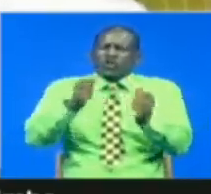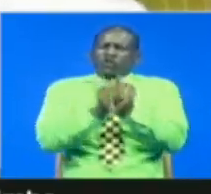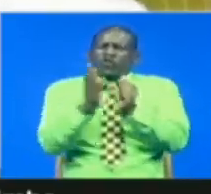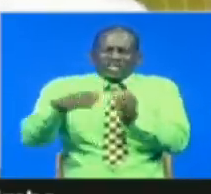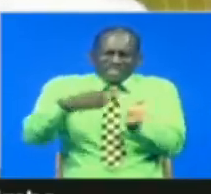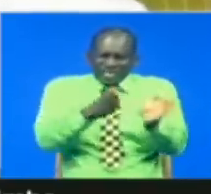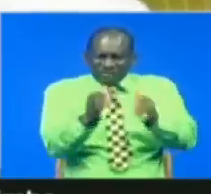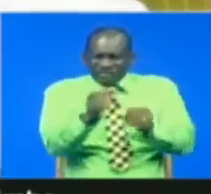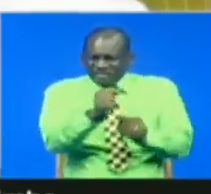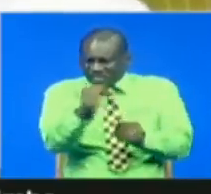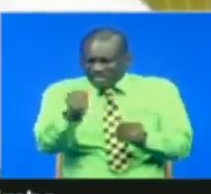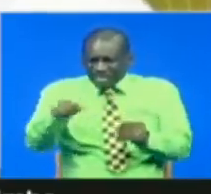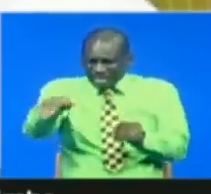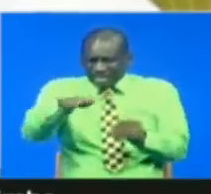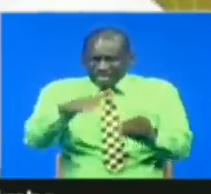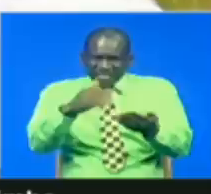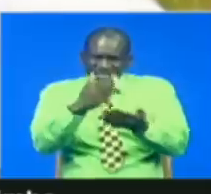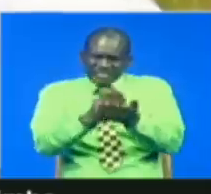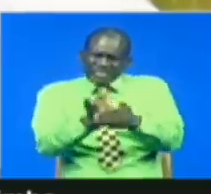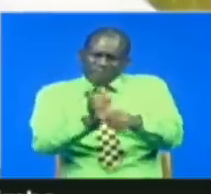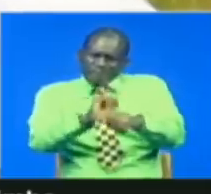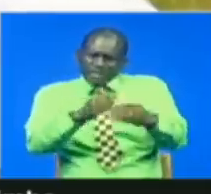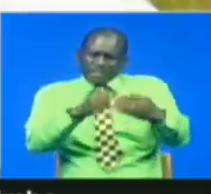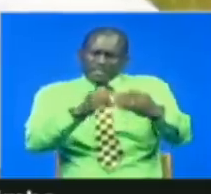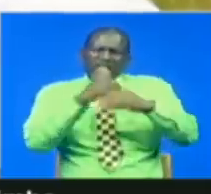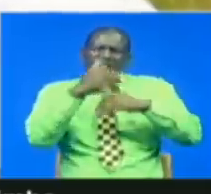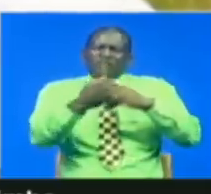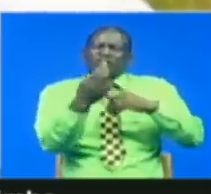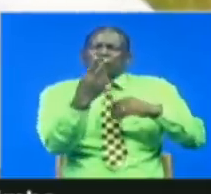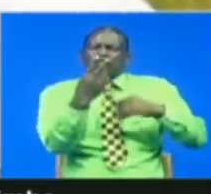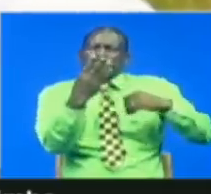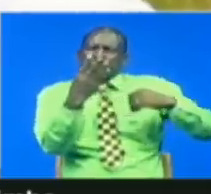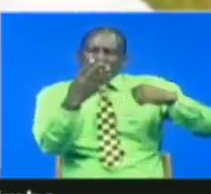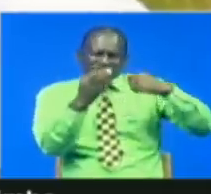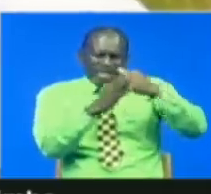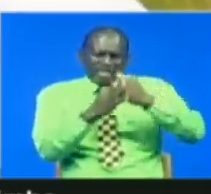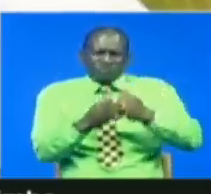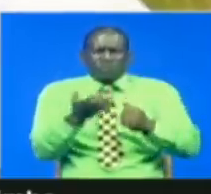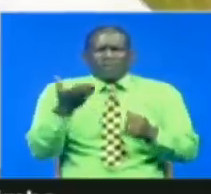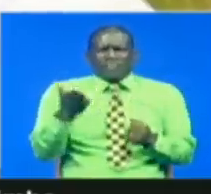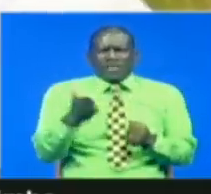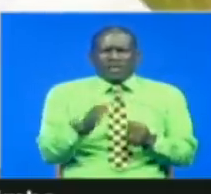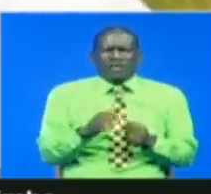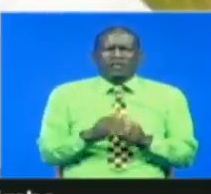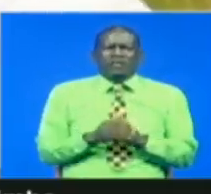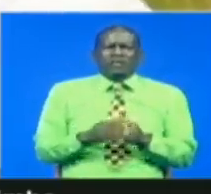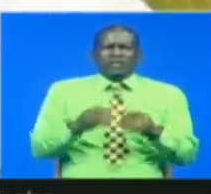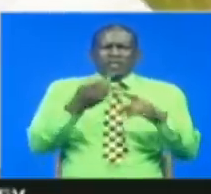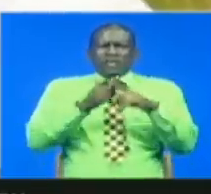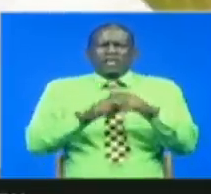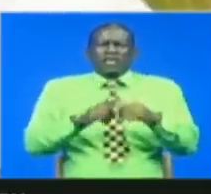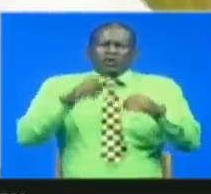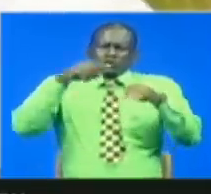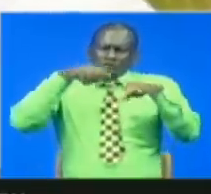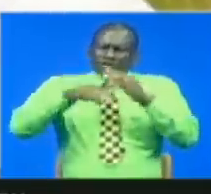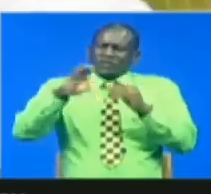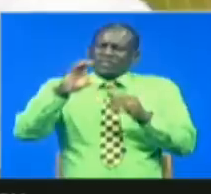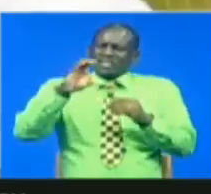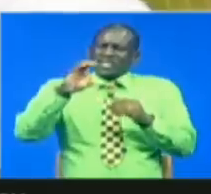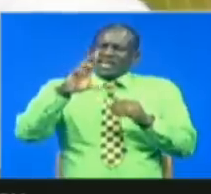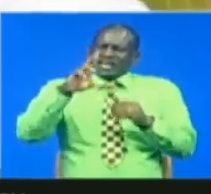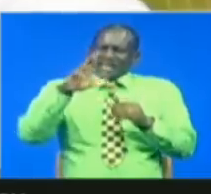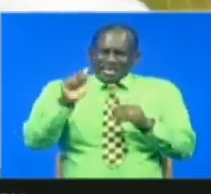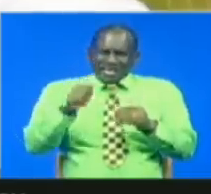think, some minutes past 2:40. It was around 2:48 or something. Of course, then we went to the CRA guys,